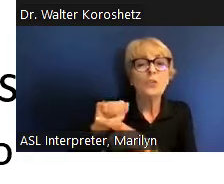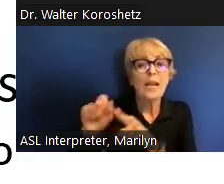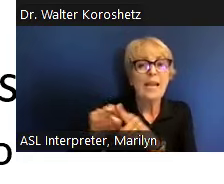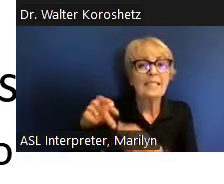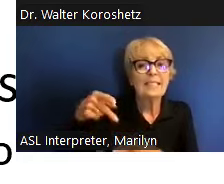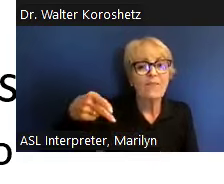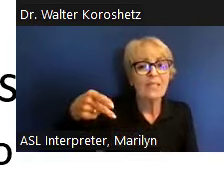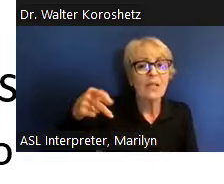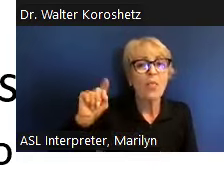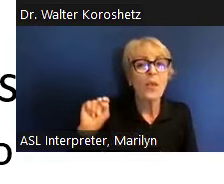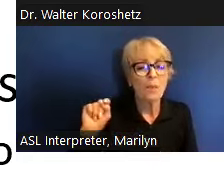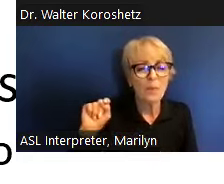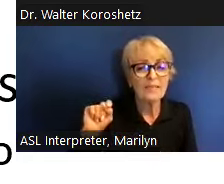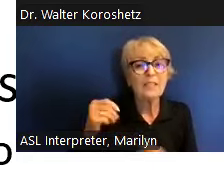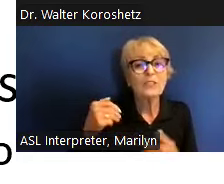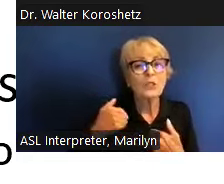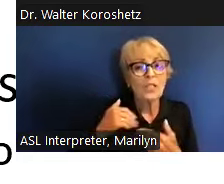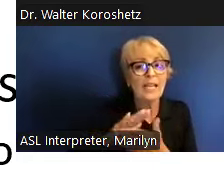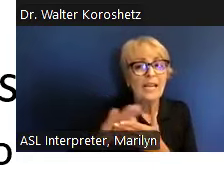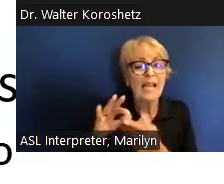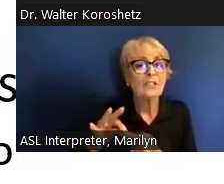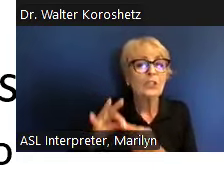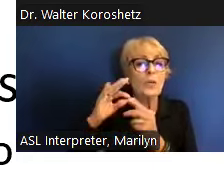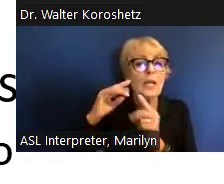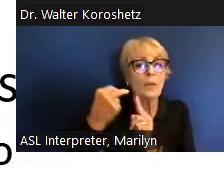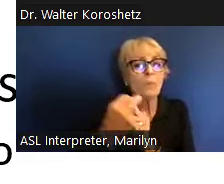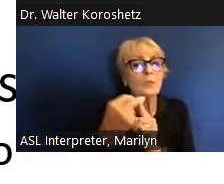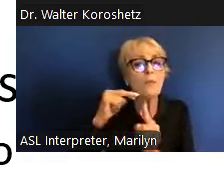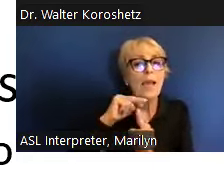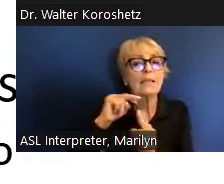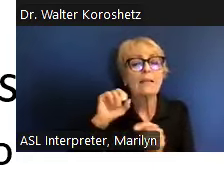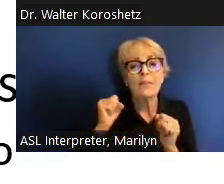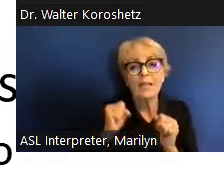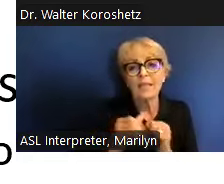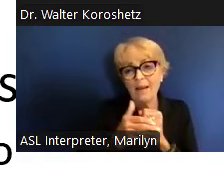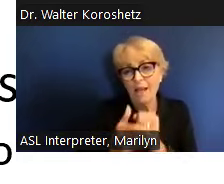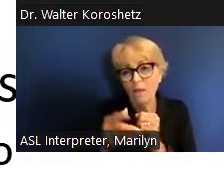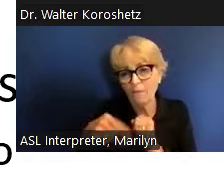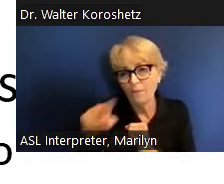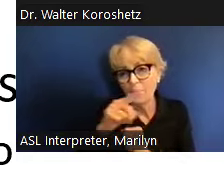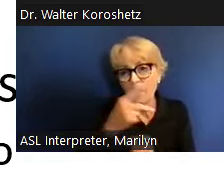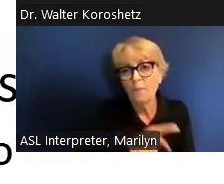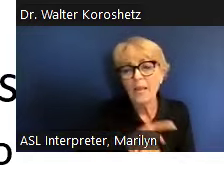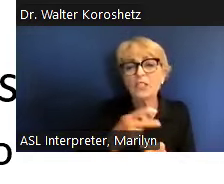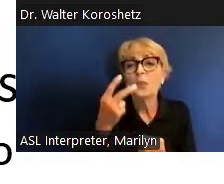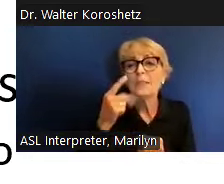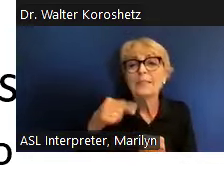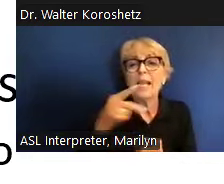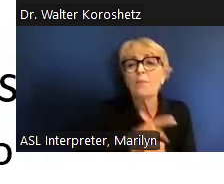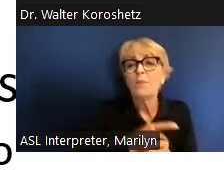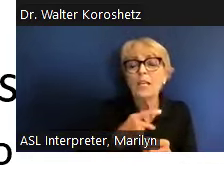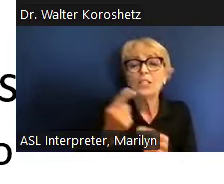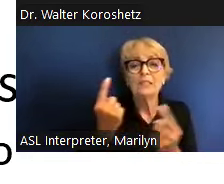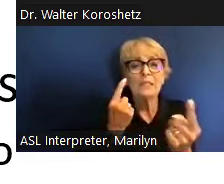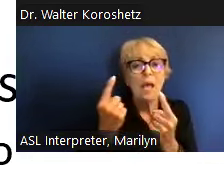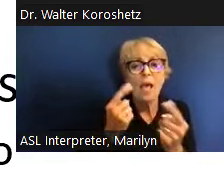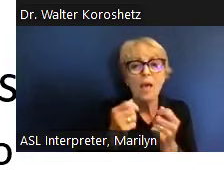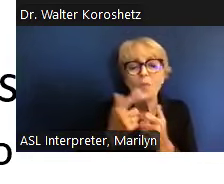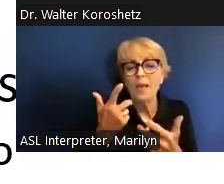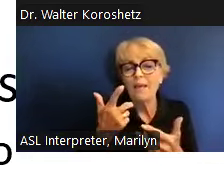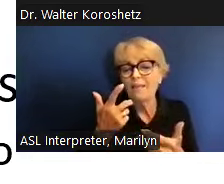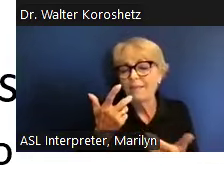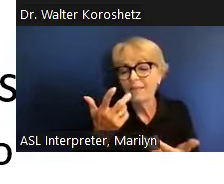she really has a nice, unique perspective that can assist with these patients. We see that our patients come in with a lot of uncertainty surrounding their symptoms